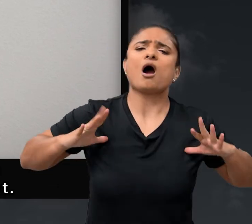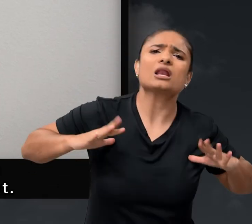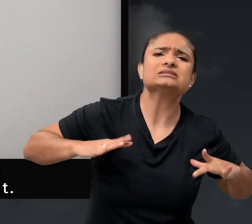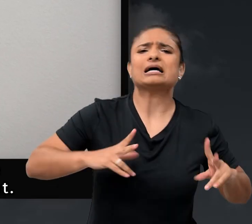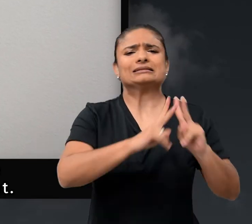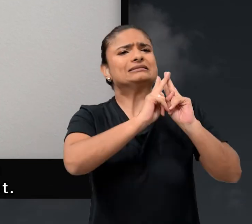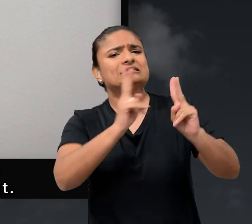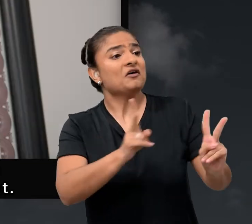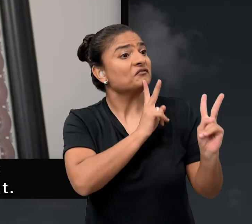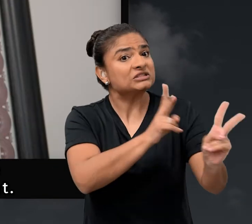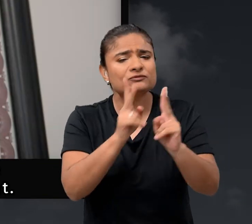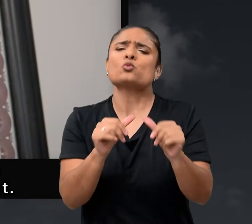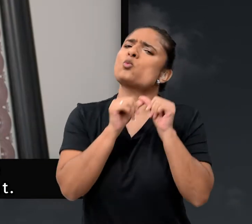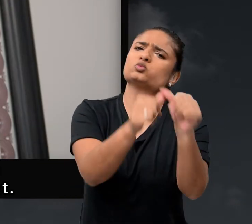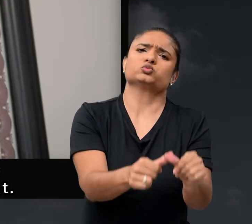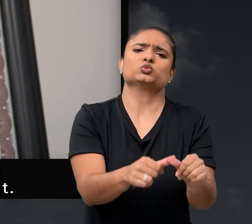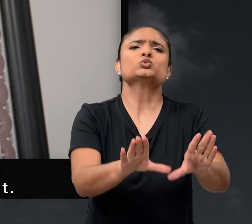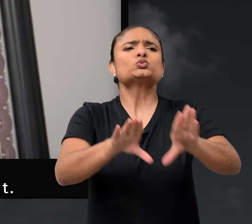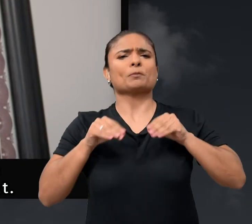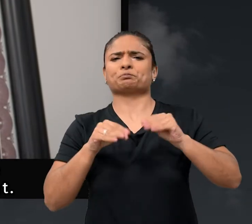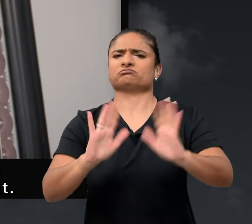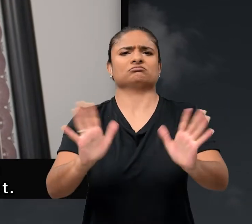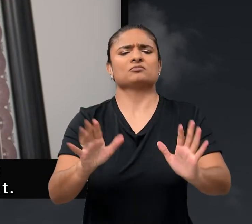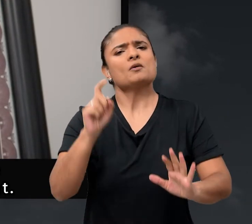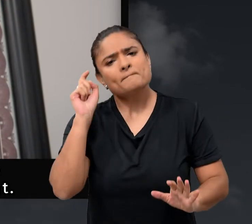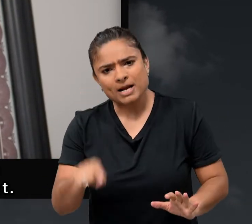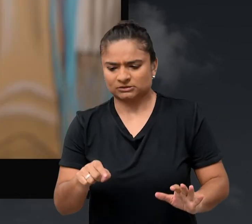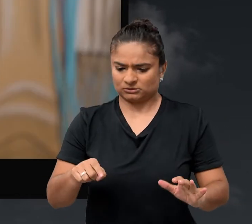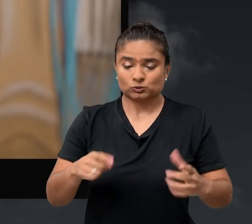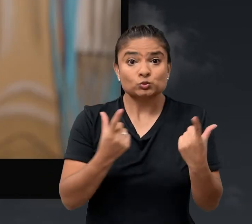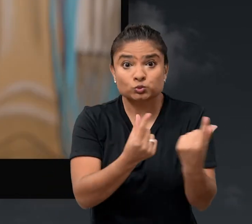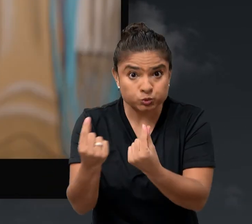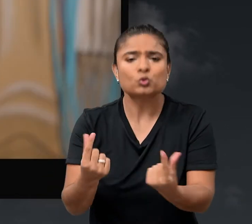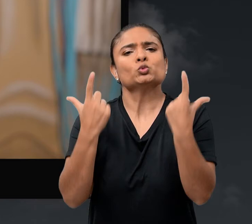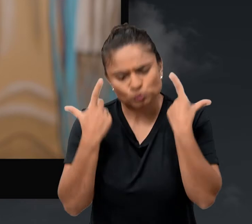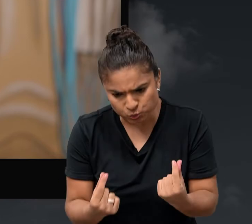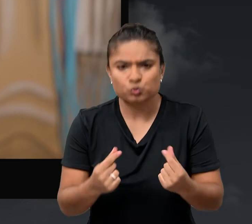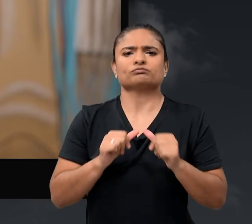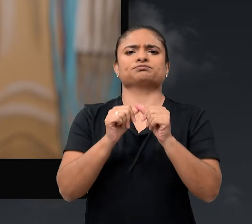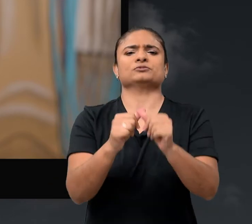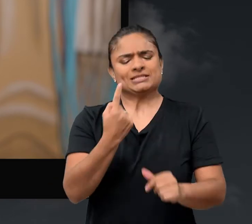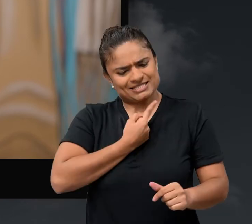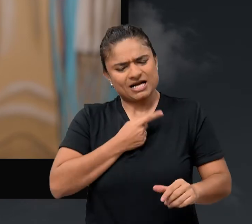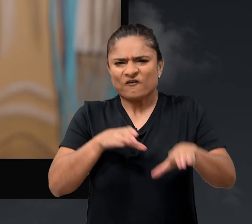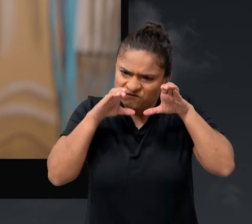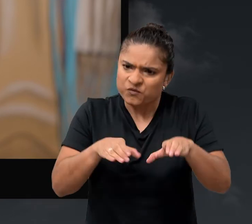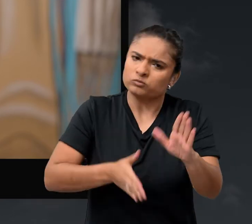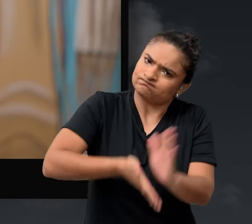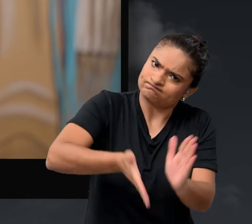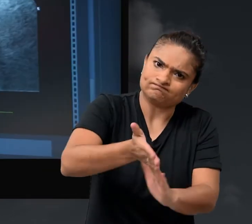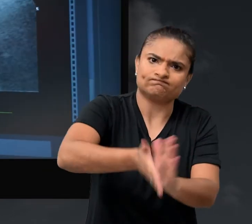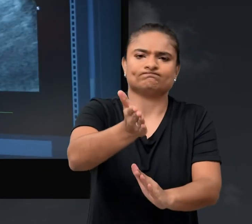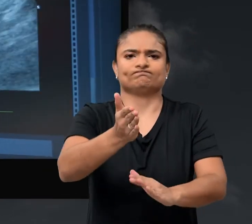families. All these things should continue as long as you're willing to do that. You push the boundaries. You should be able to do.